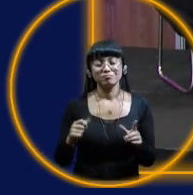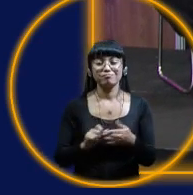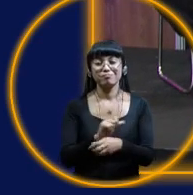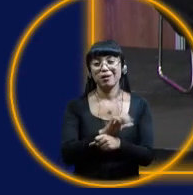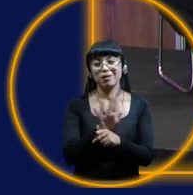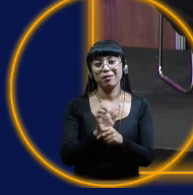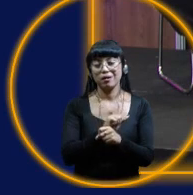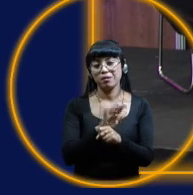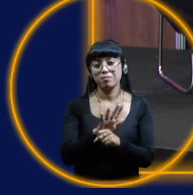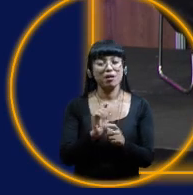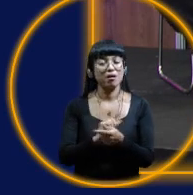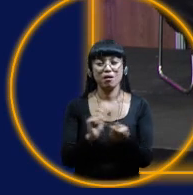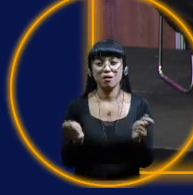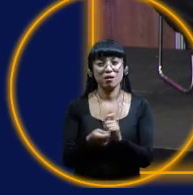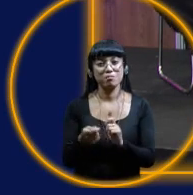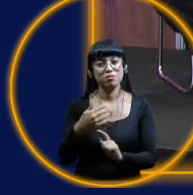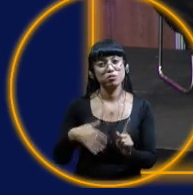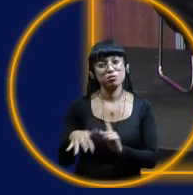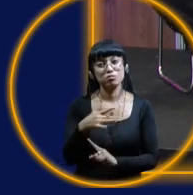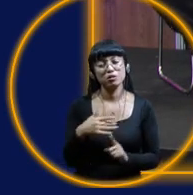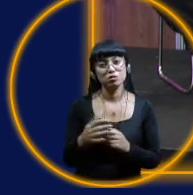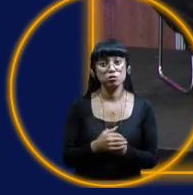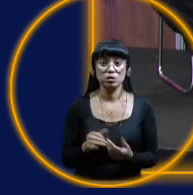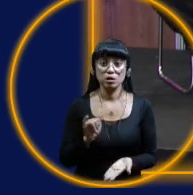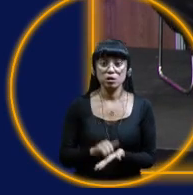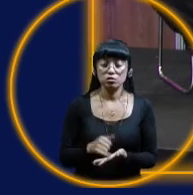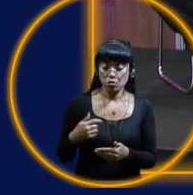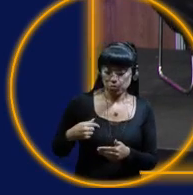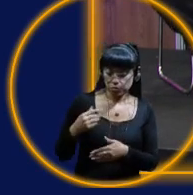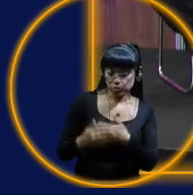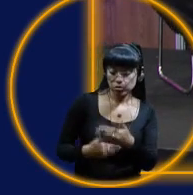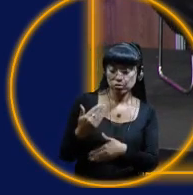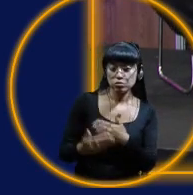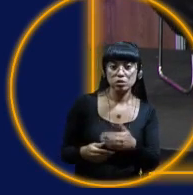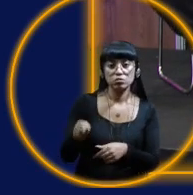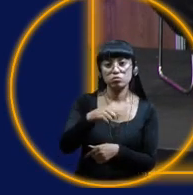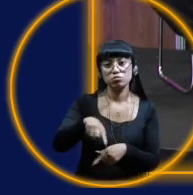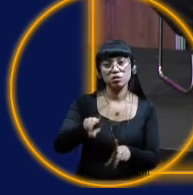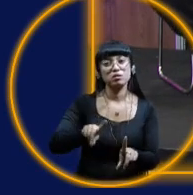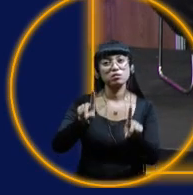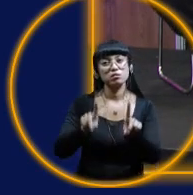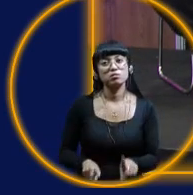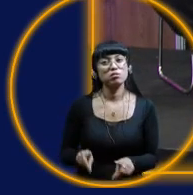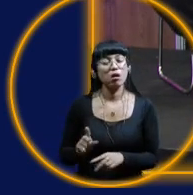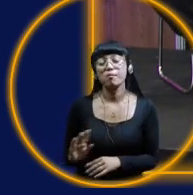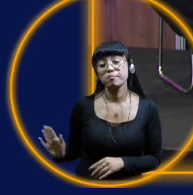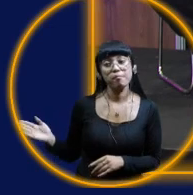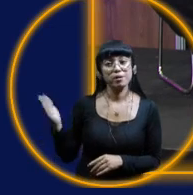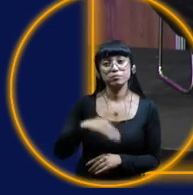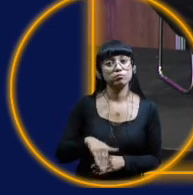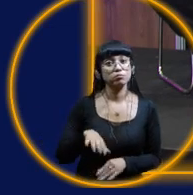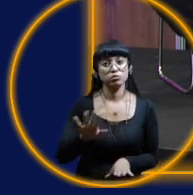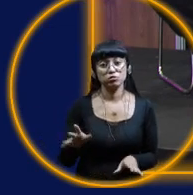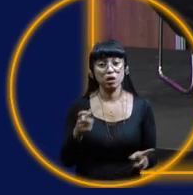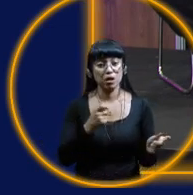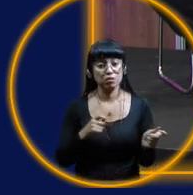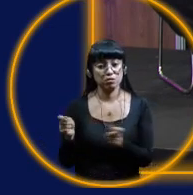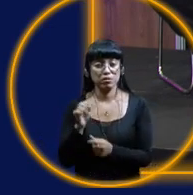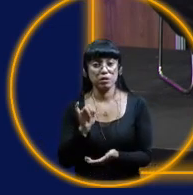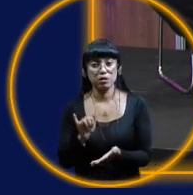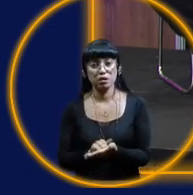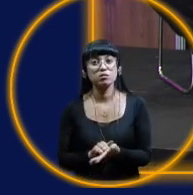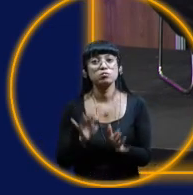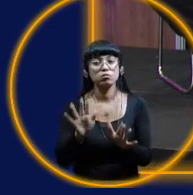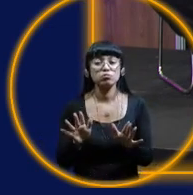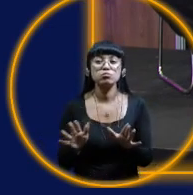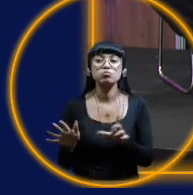Right. So at some point in the process, you decide, let's take this to a visual medium, right? At some point in the